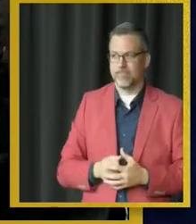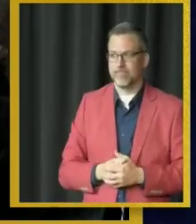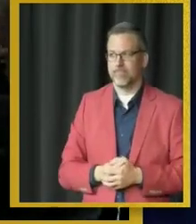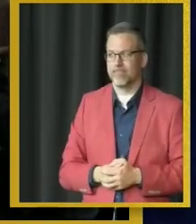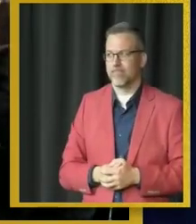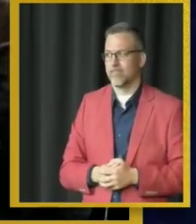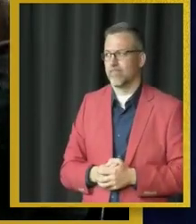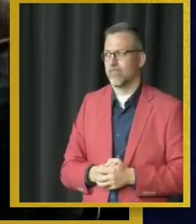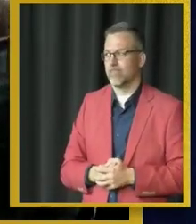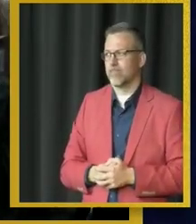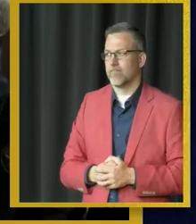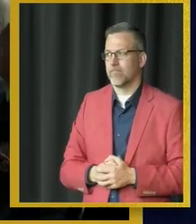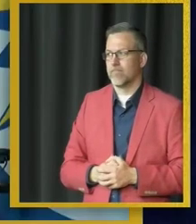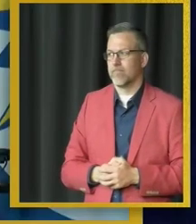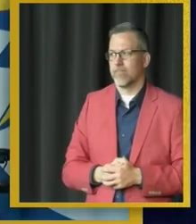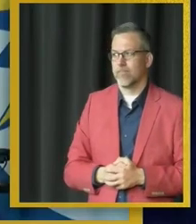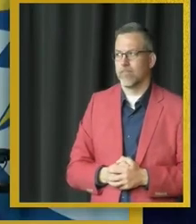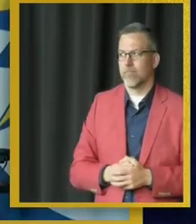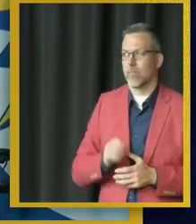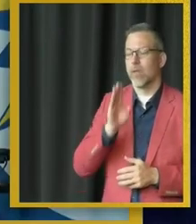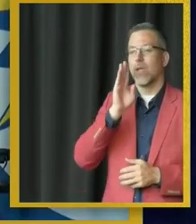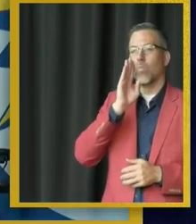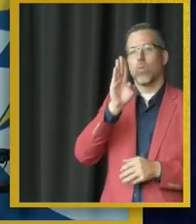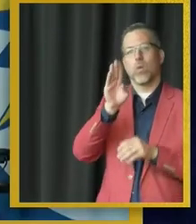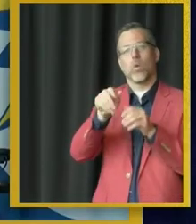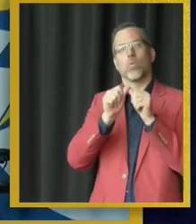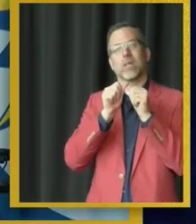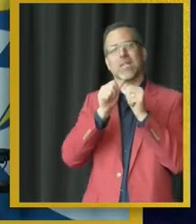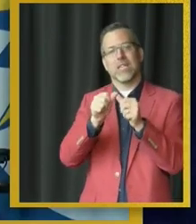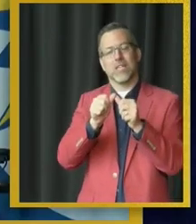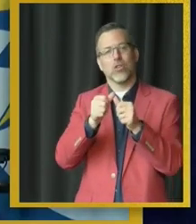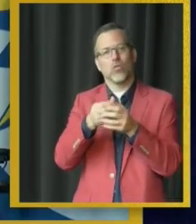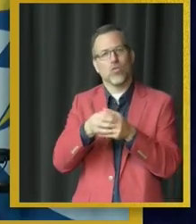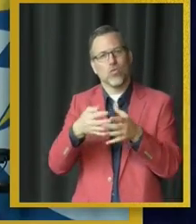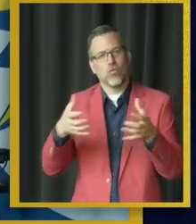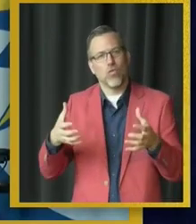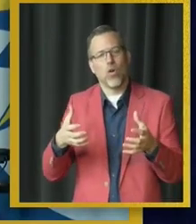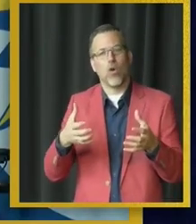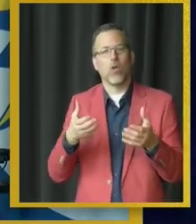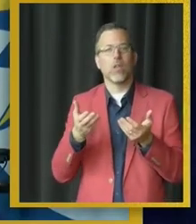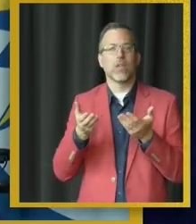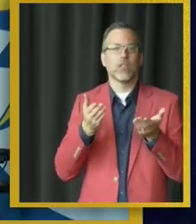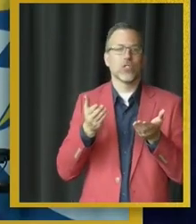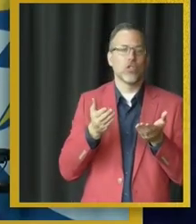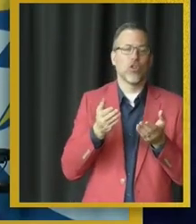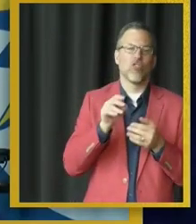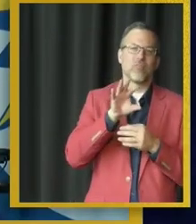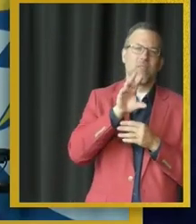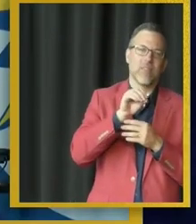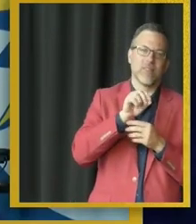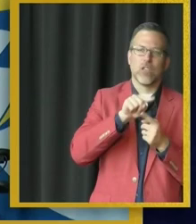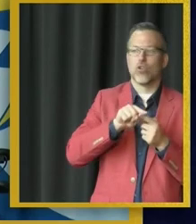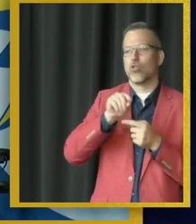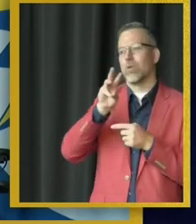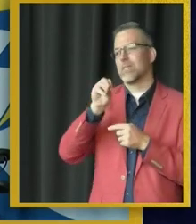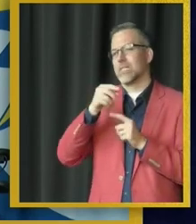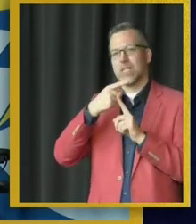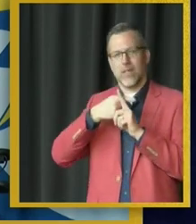And we need to continue to grow our capabilities and serve 50 and then 60 a month. And